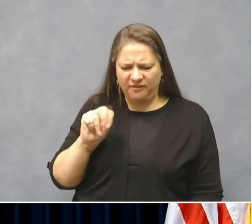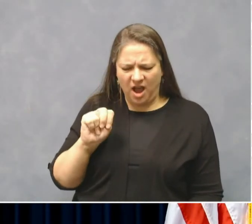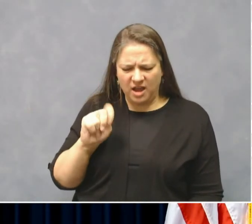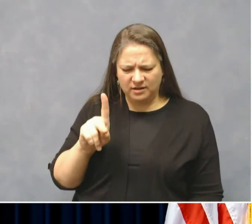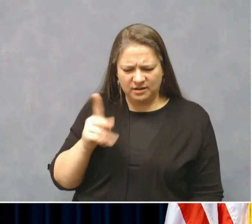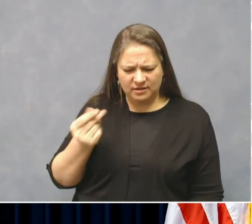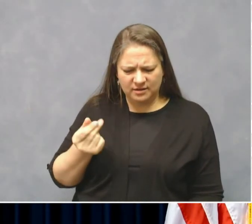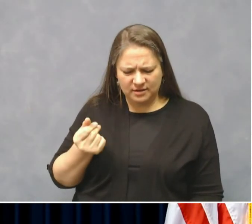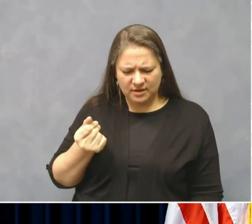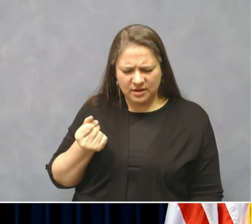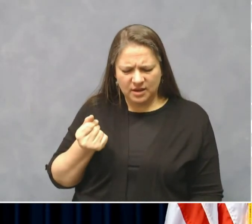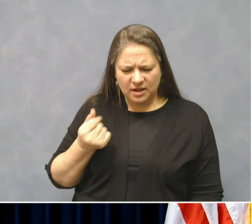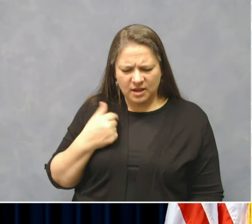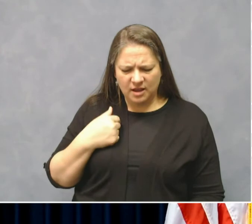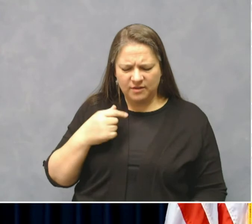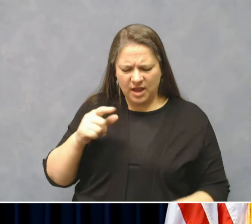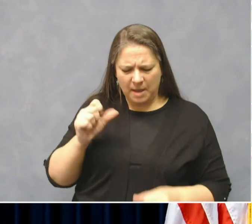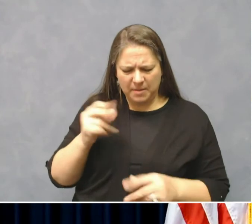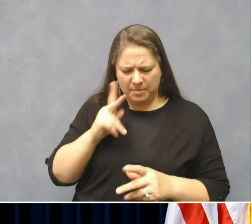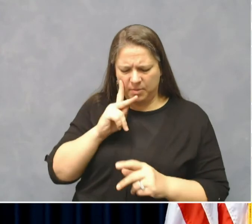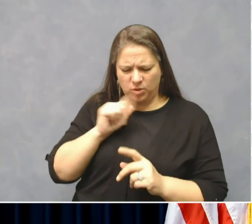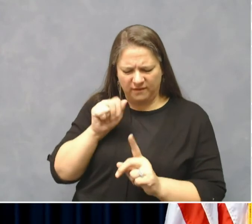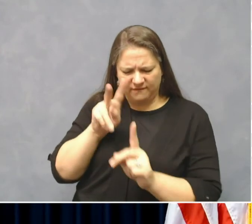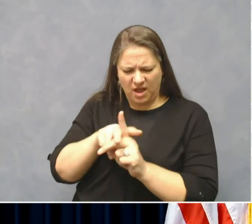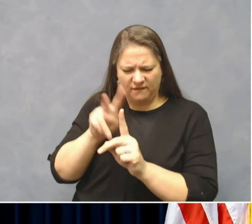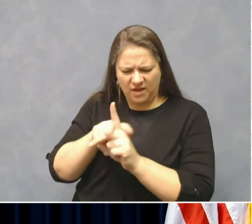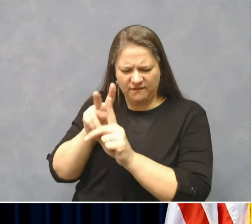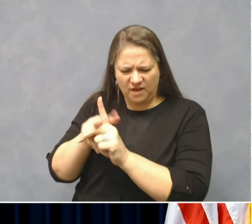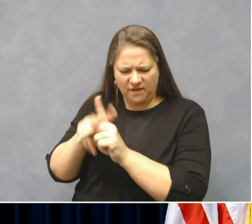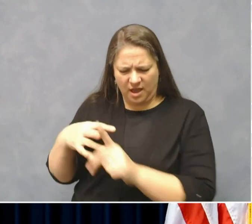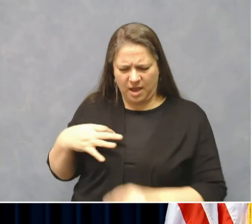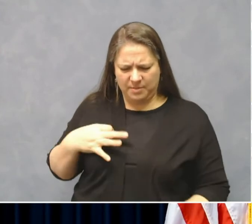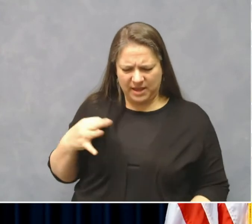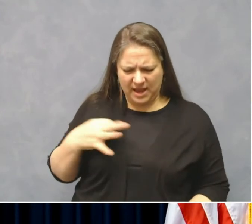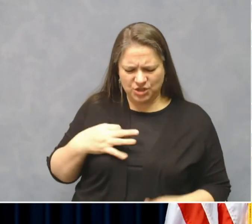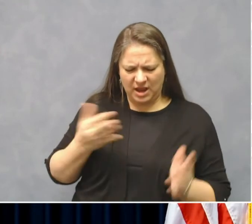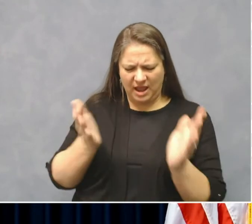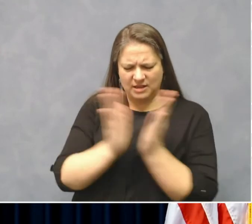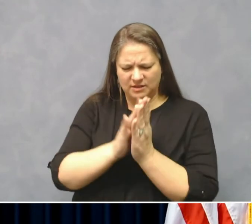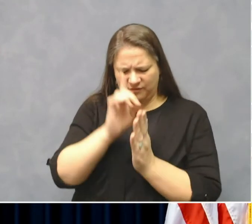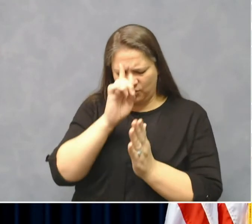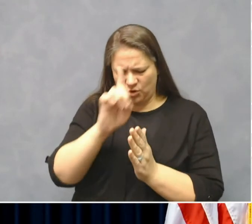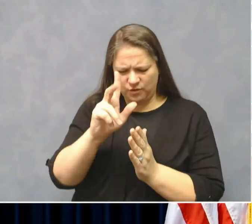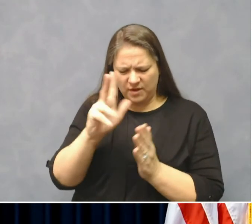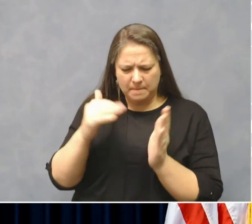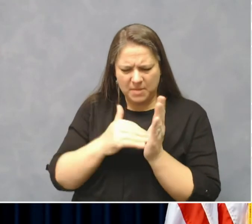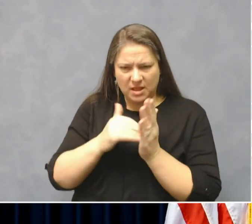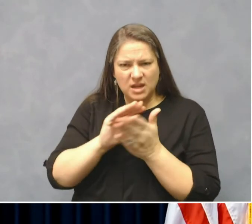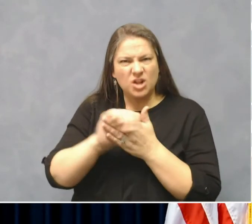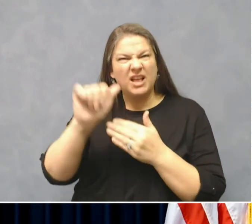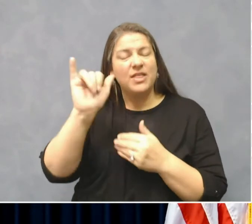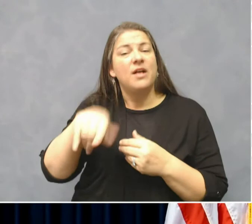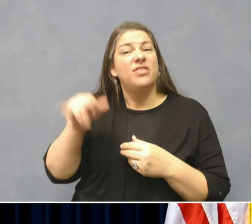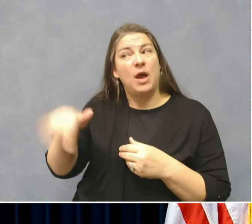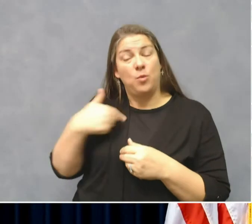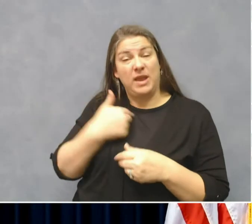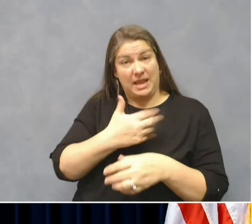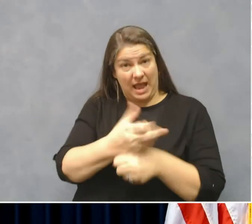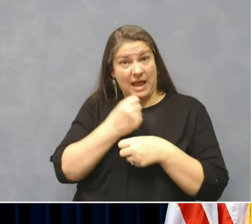3,168 applications filed, requesting $30.5 million. We're working through it now. Again, we got to ensure that they